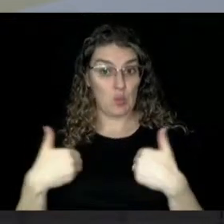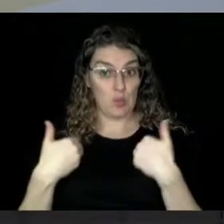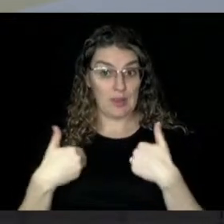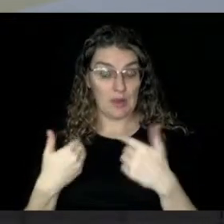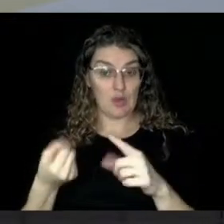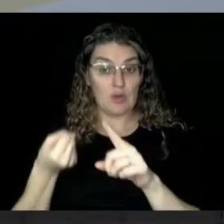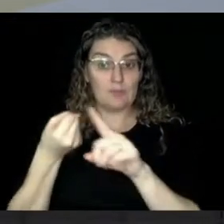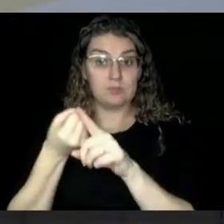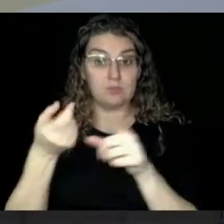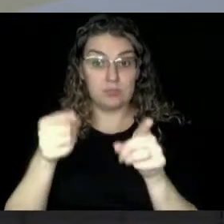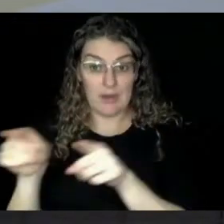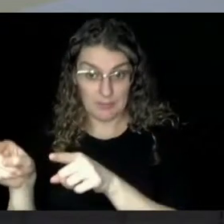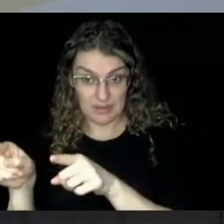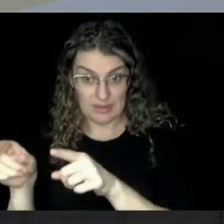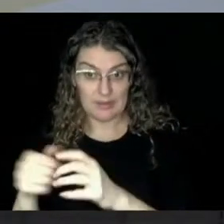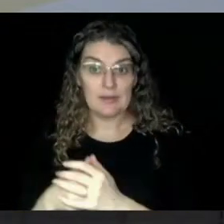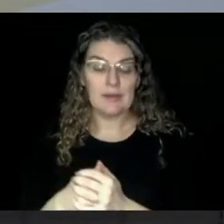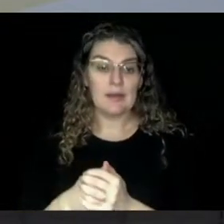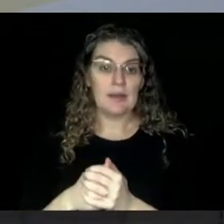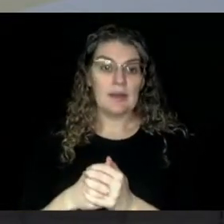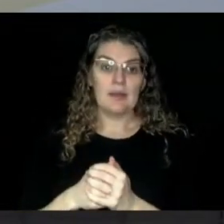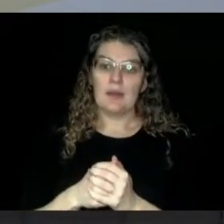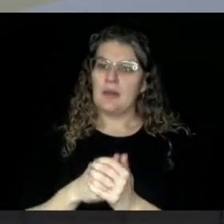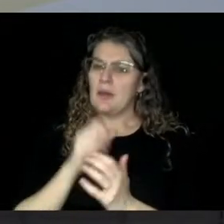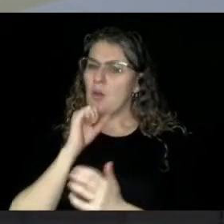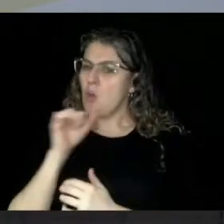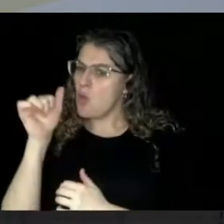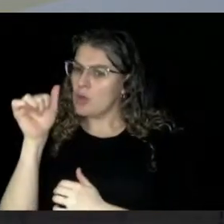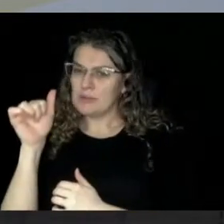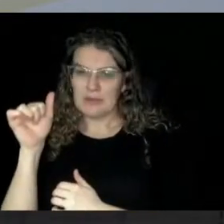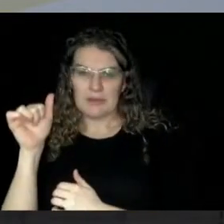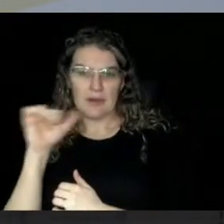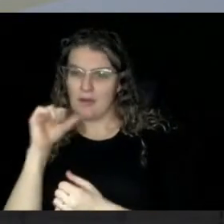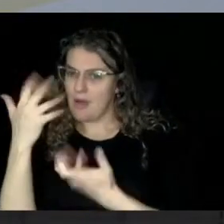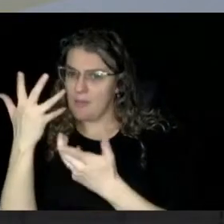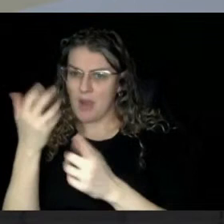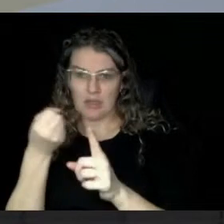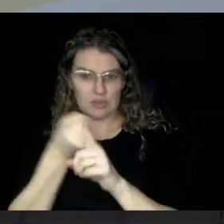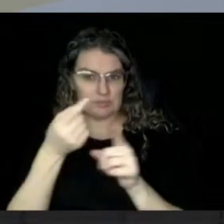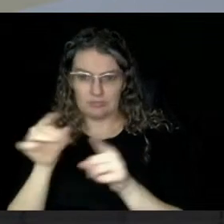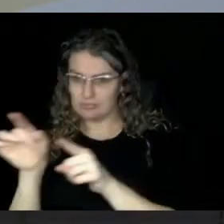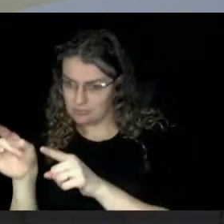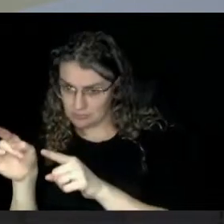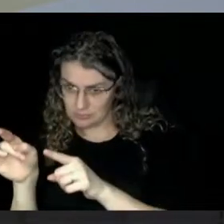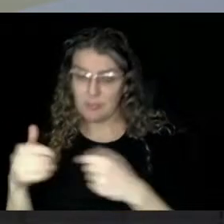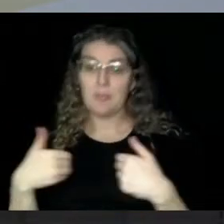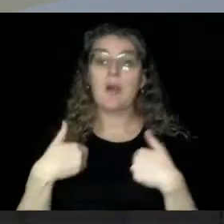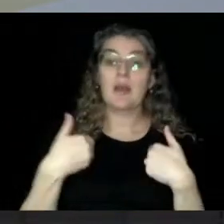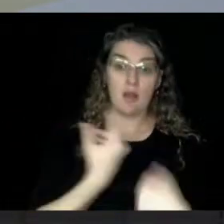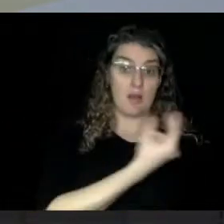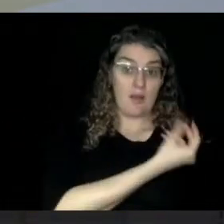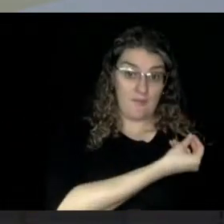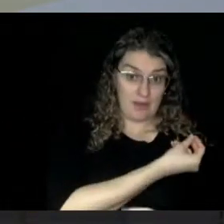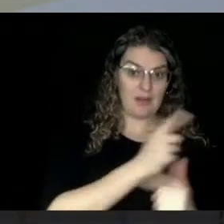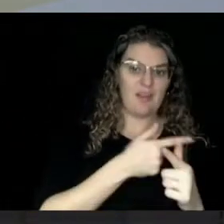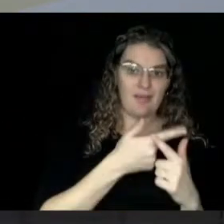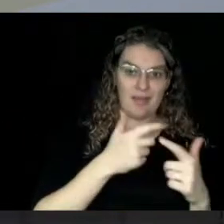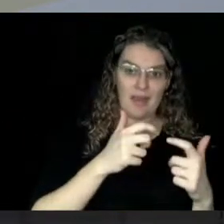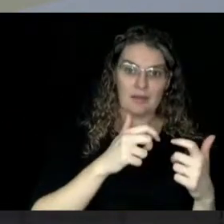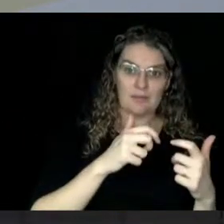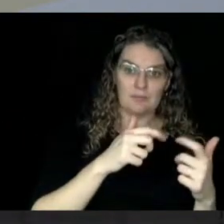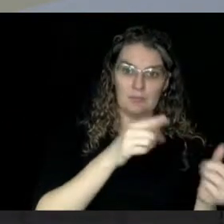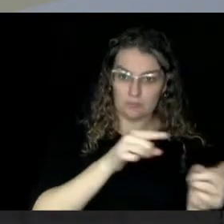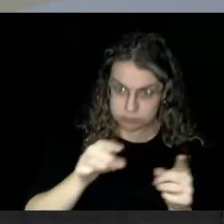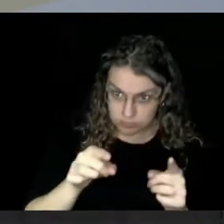people than people who are older, and that's exactly what the studies would have suggested as well. And as you mentioned,